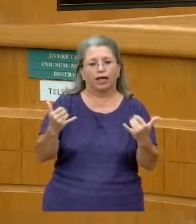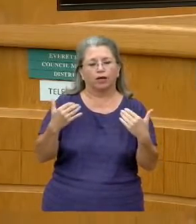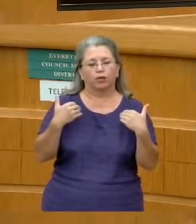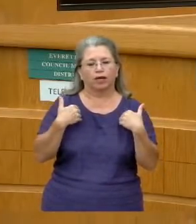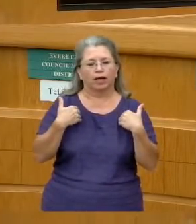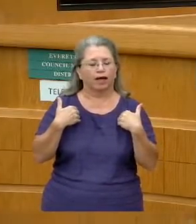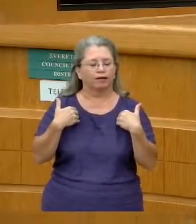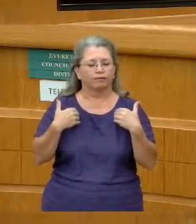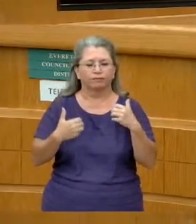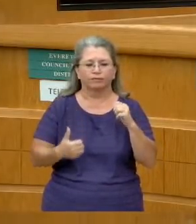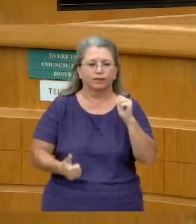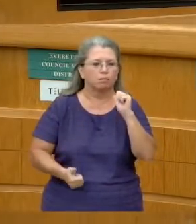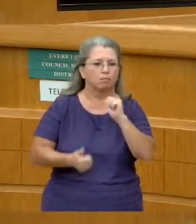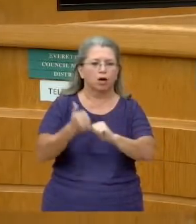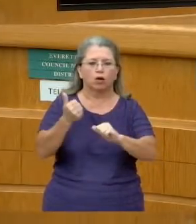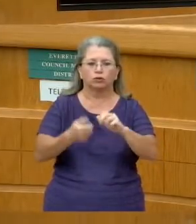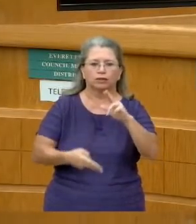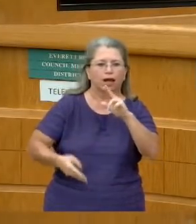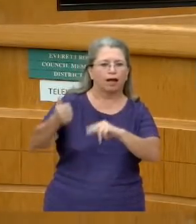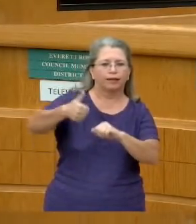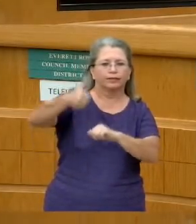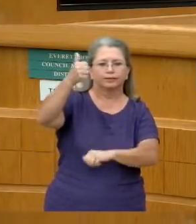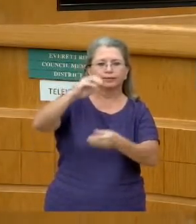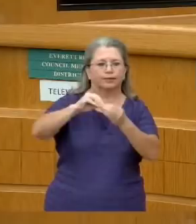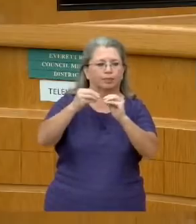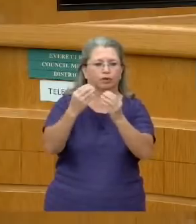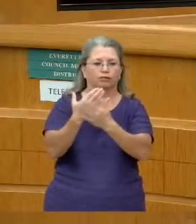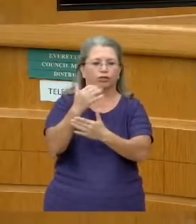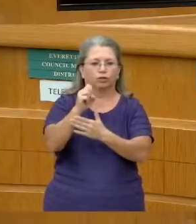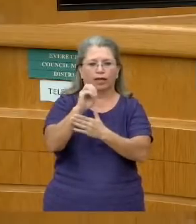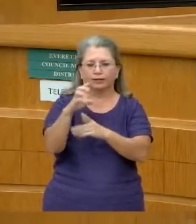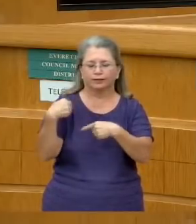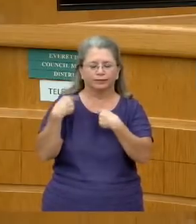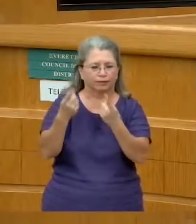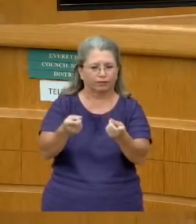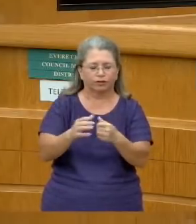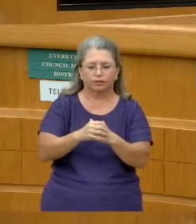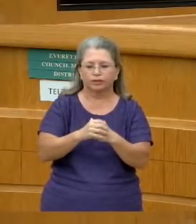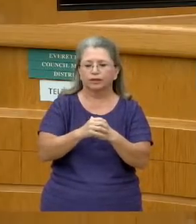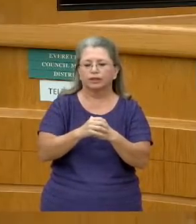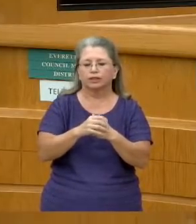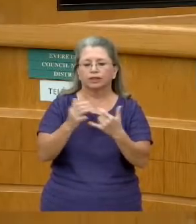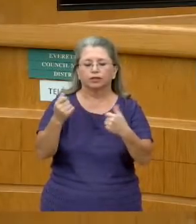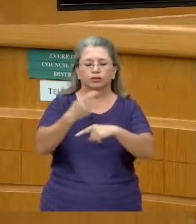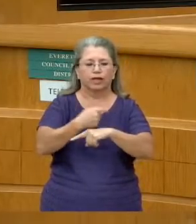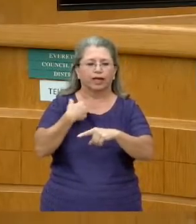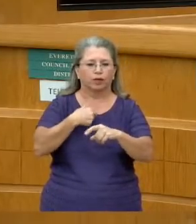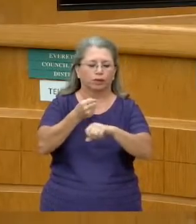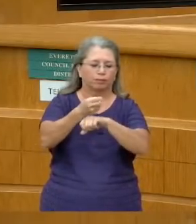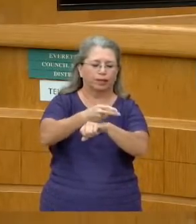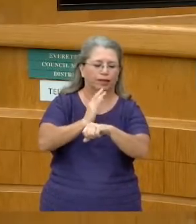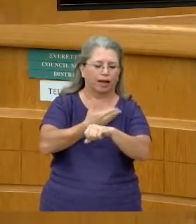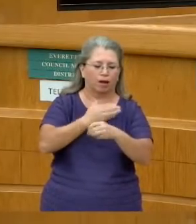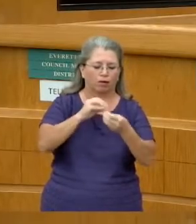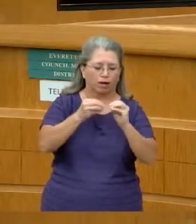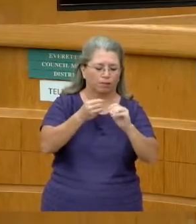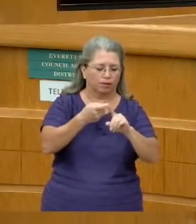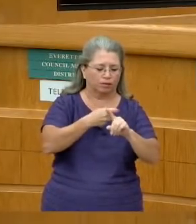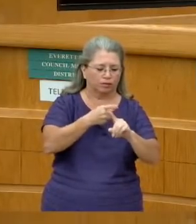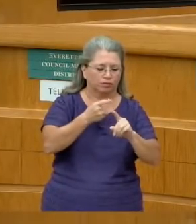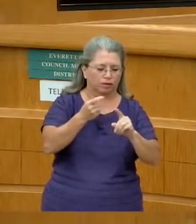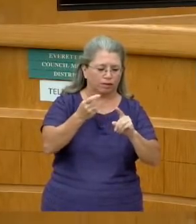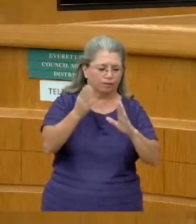of new cases at 362 back in July 1, but today we're exceeding that by